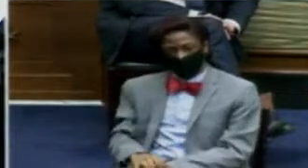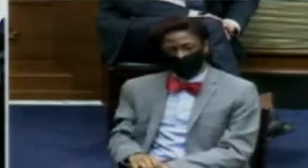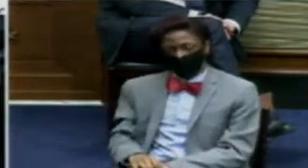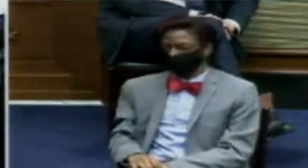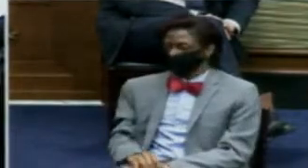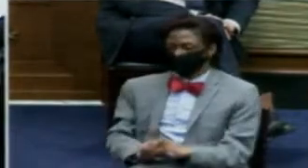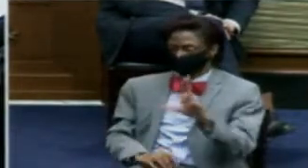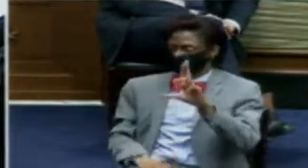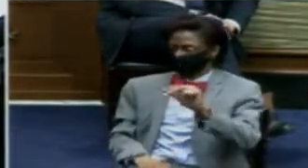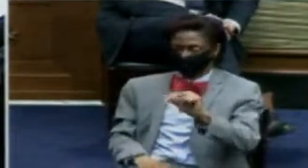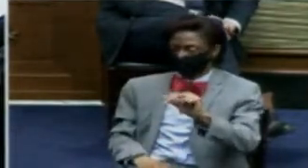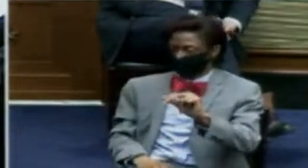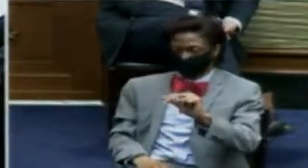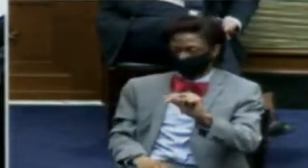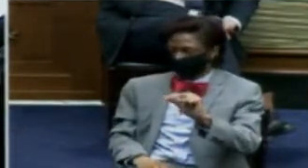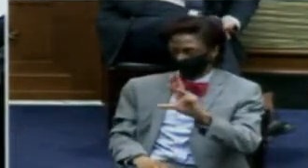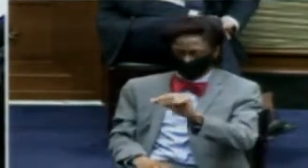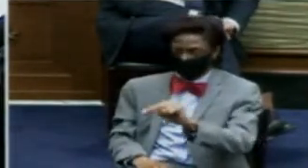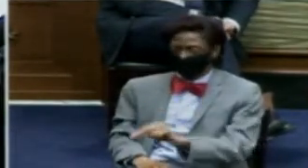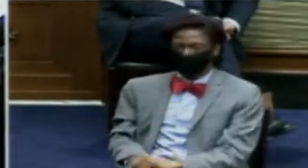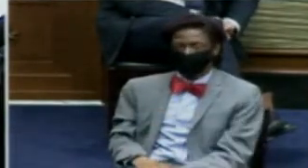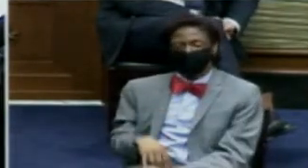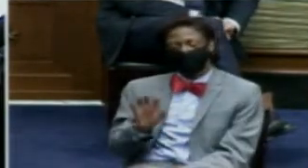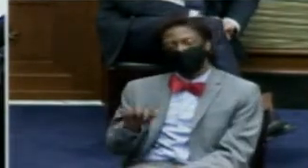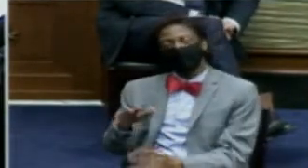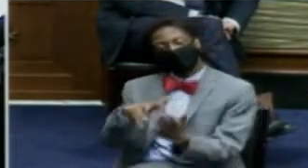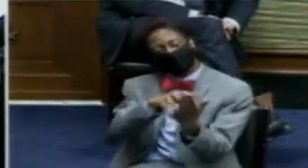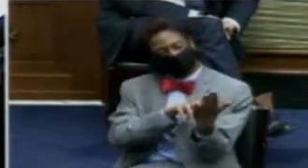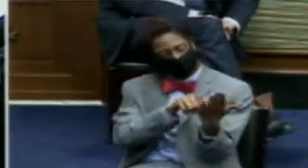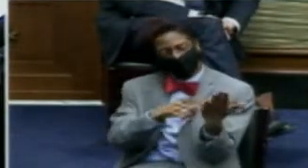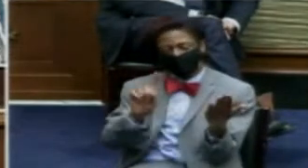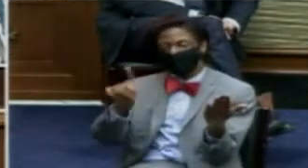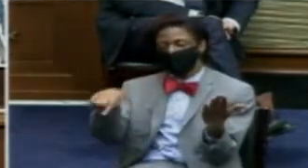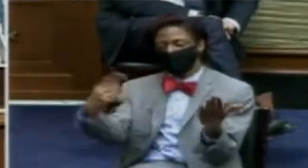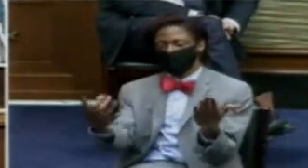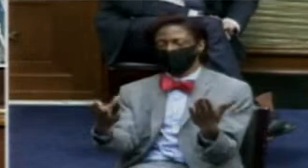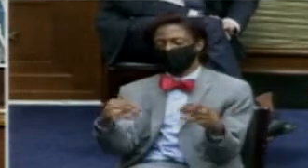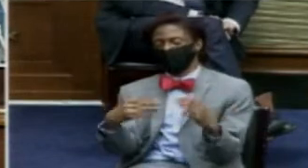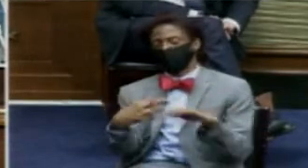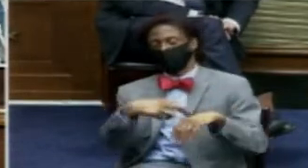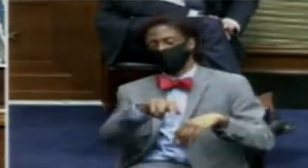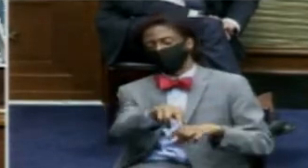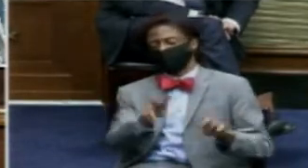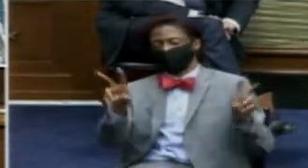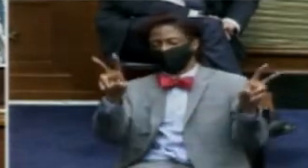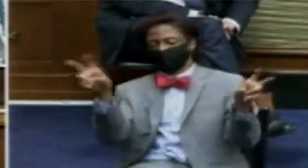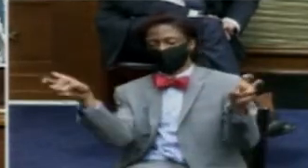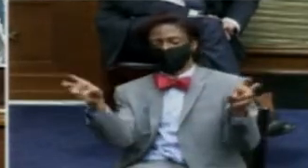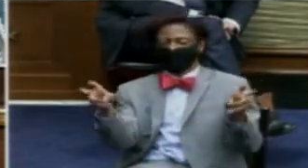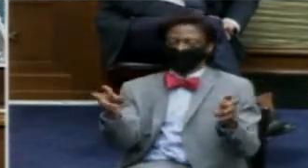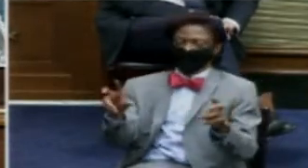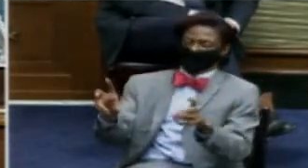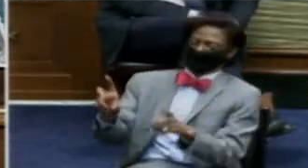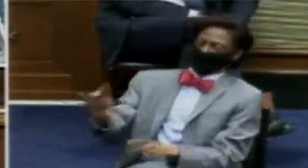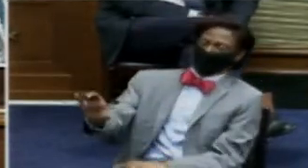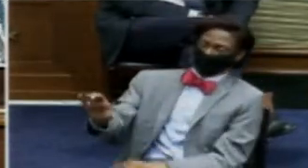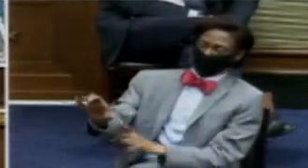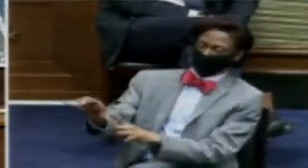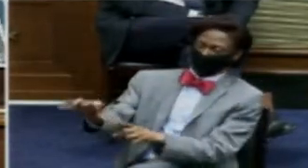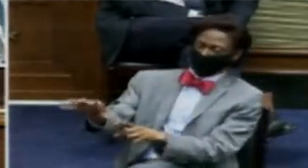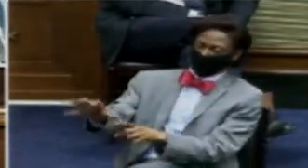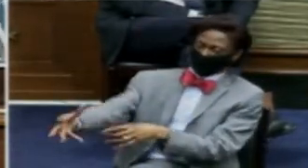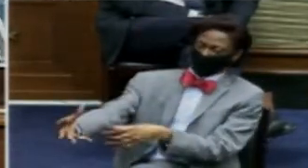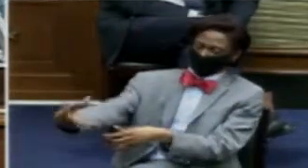It does not expressly do so. The text only refers to, and I'm quote, the district constituting the